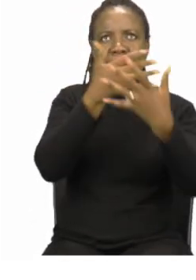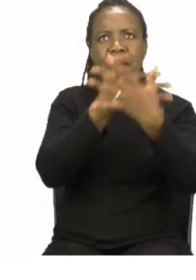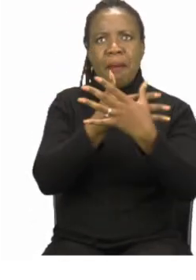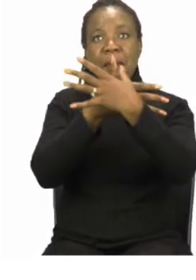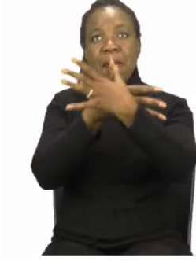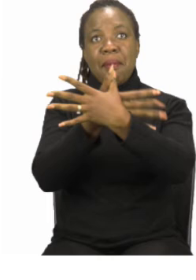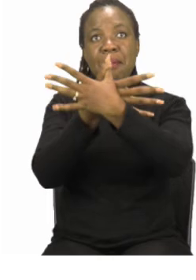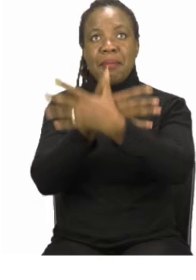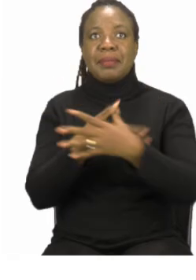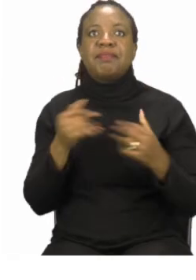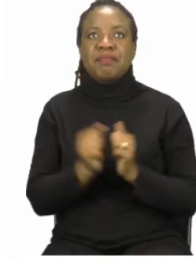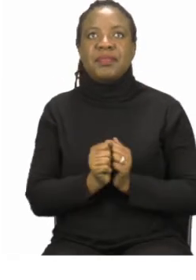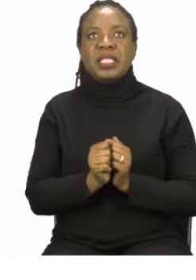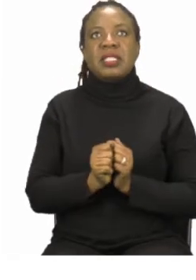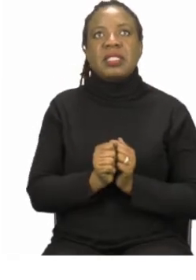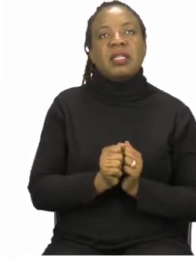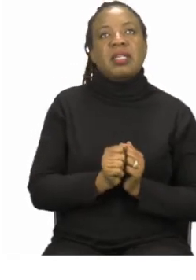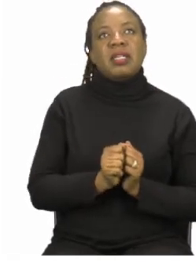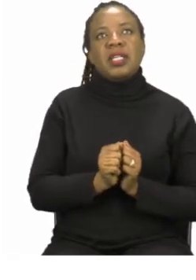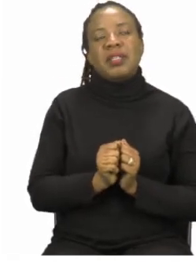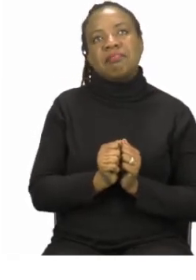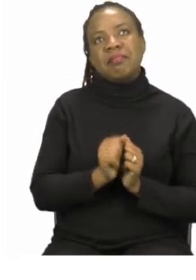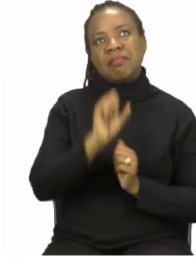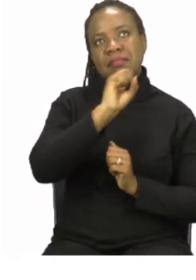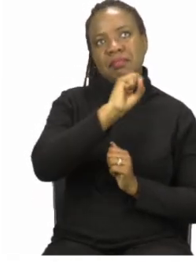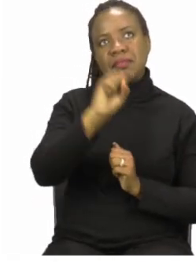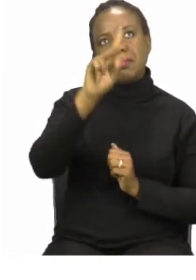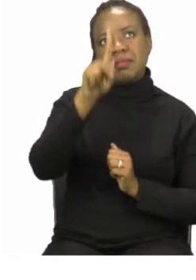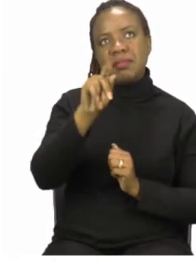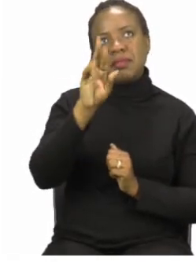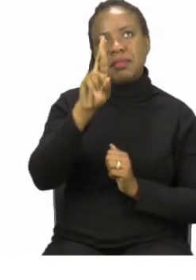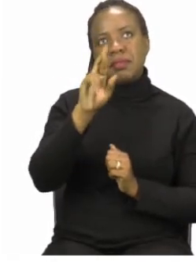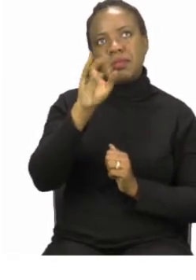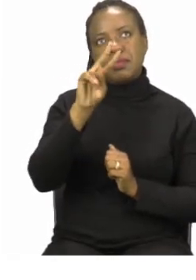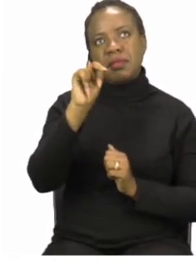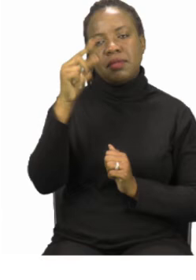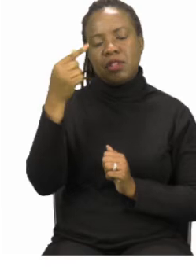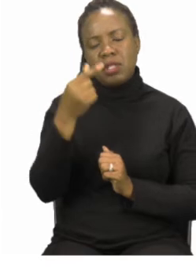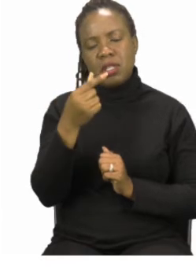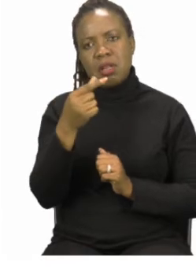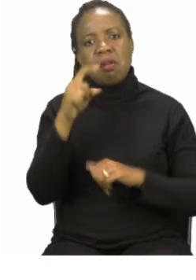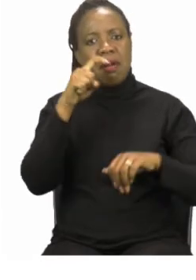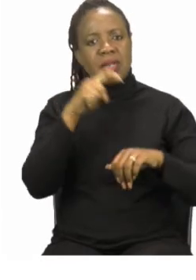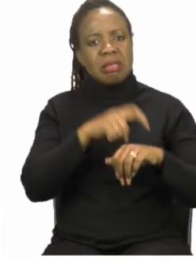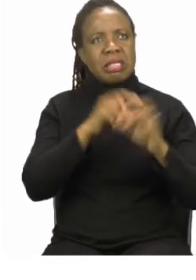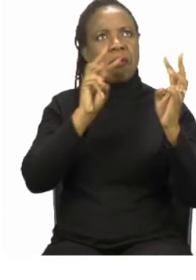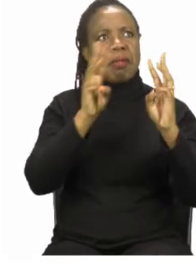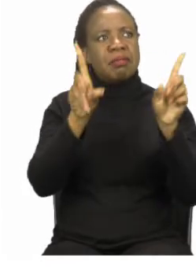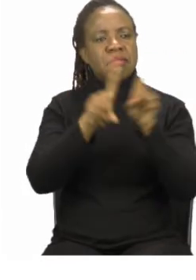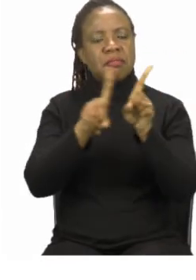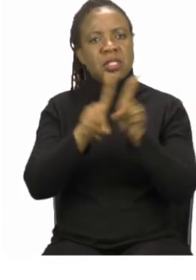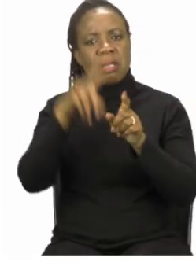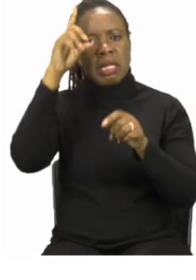Then we have the word spring. Now, spring is a season. Just like we have summer and winter, we